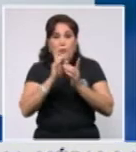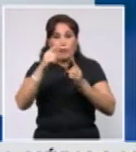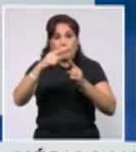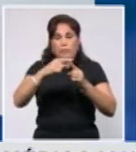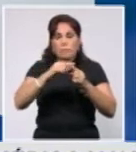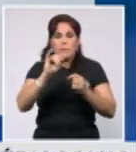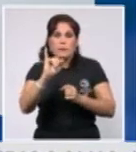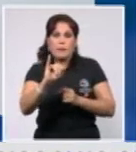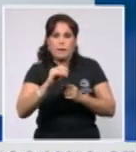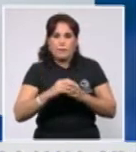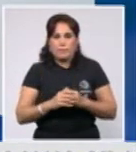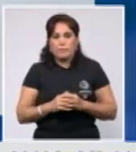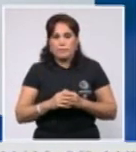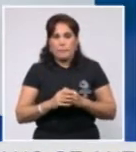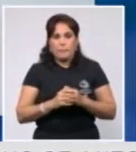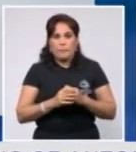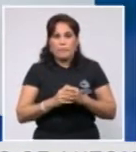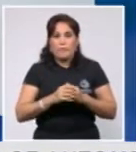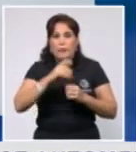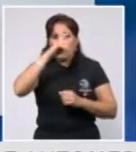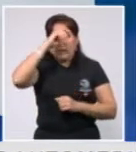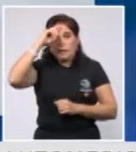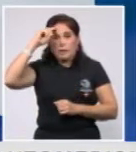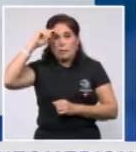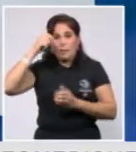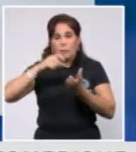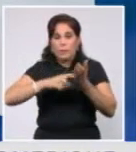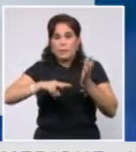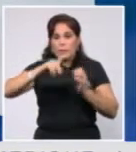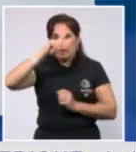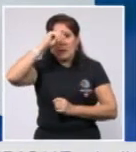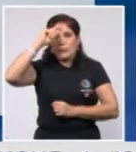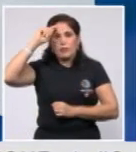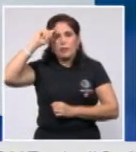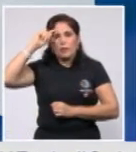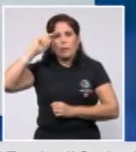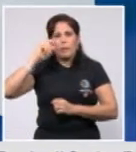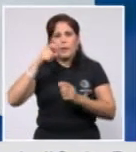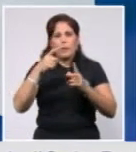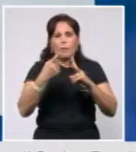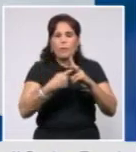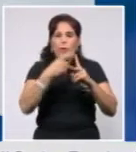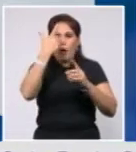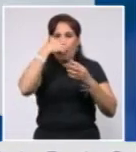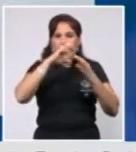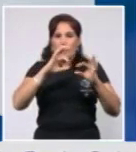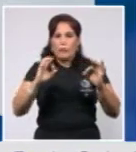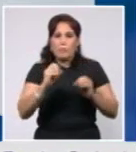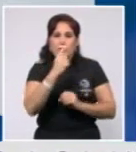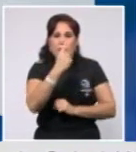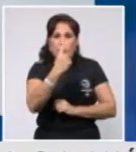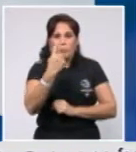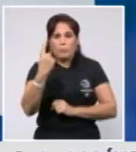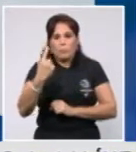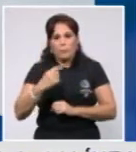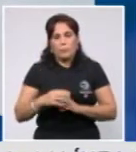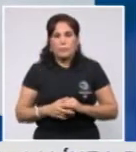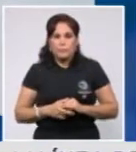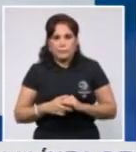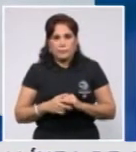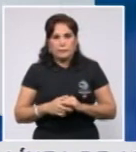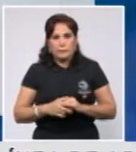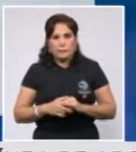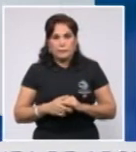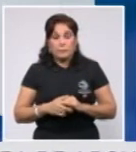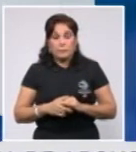11 to Ciego de Ávila, 6 to Matanzas, and 1 case each to Artemisa and Sancti